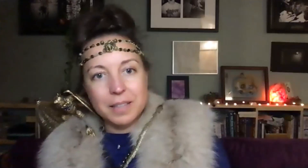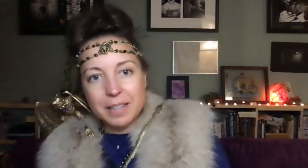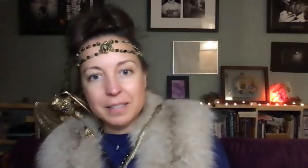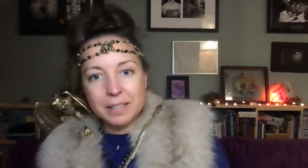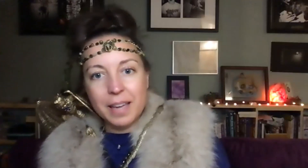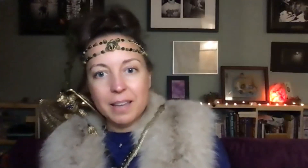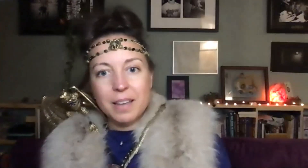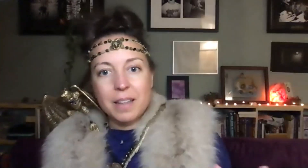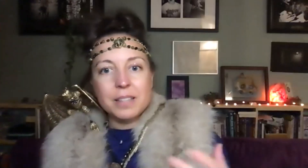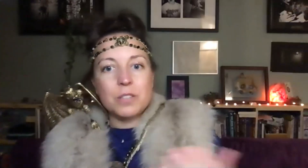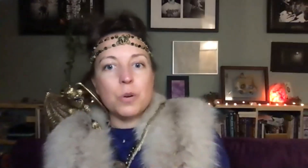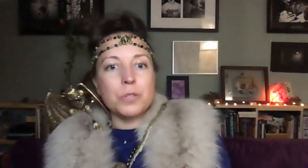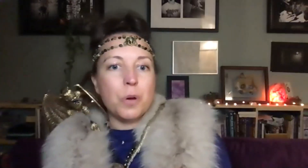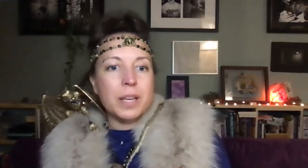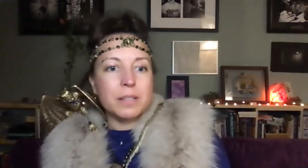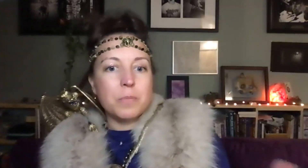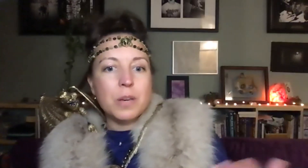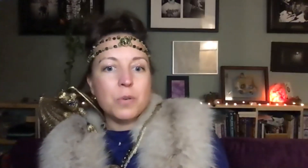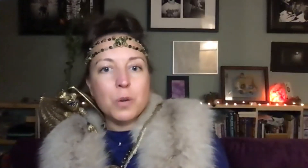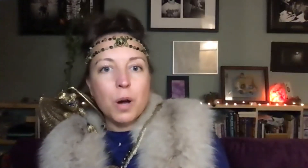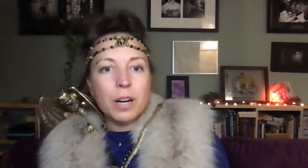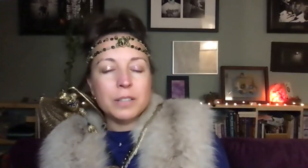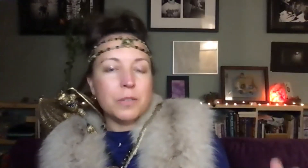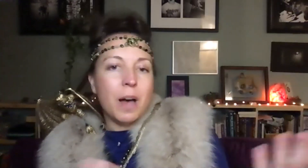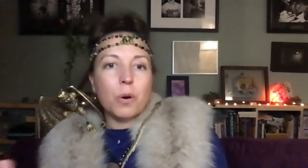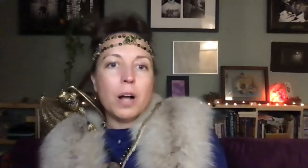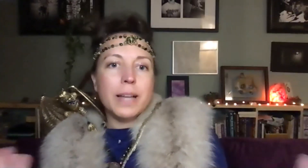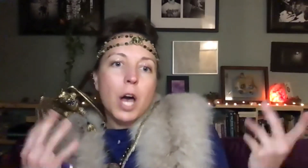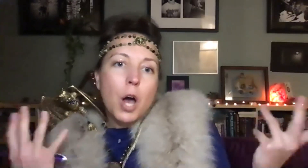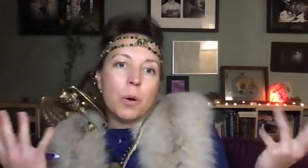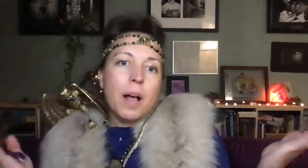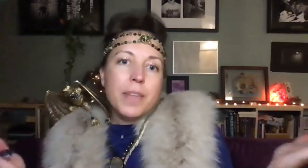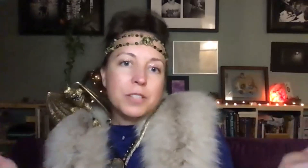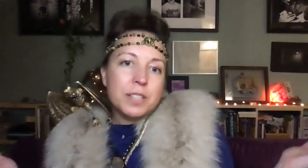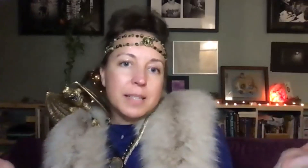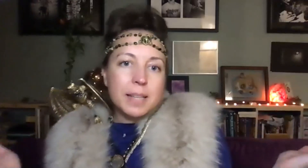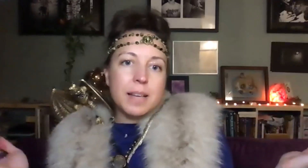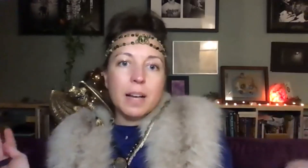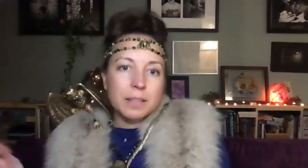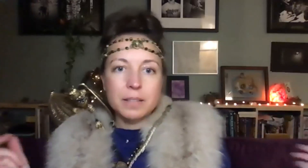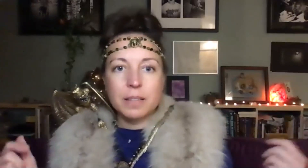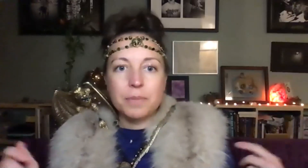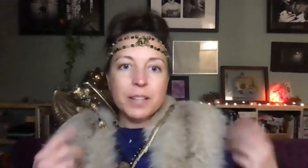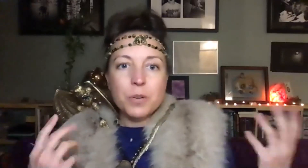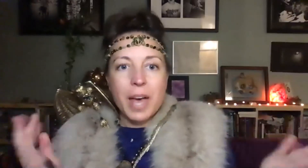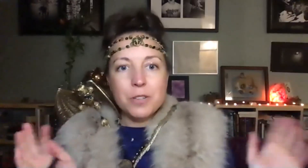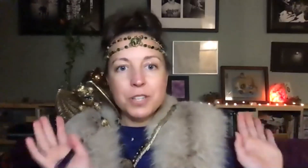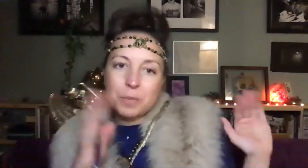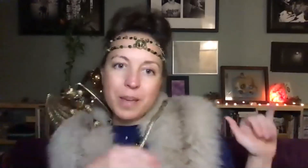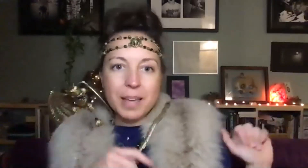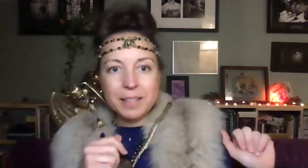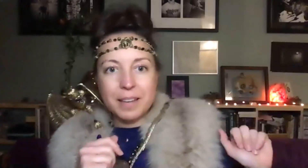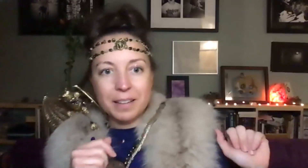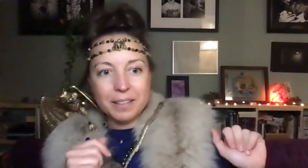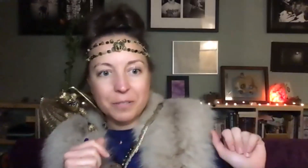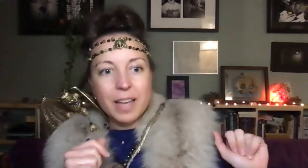Anissa-ness is. Like, this is your choice to be who you are, so that we're all like, oh, that's just Anissa. That's okay. She's just